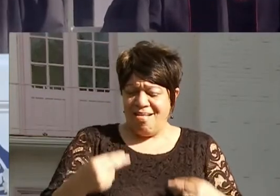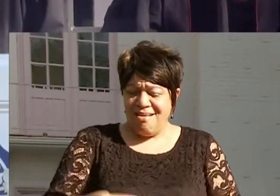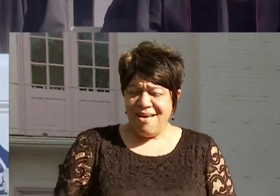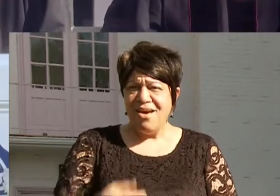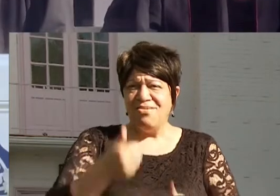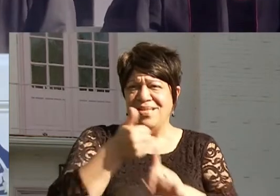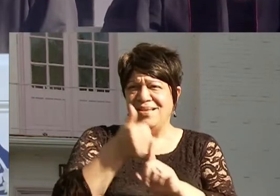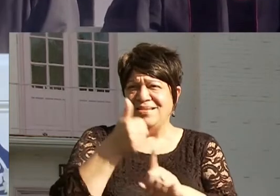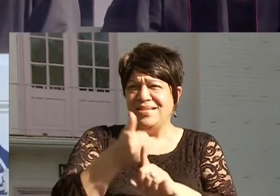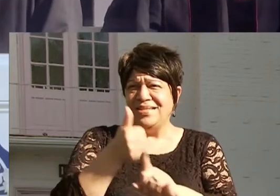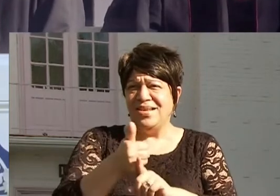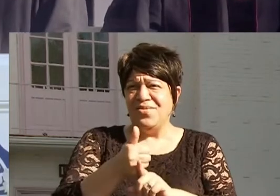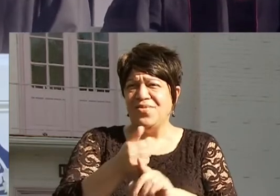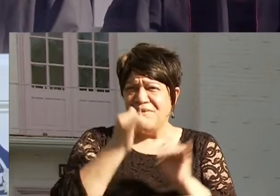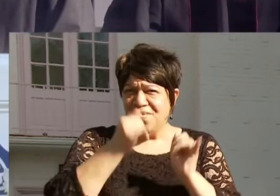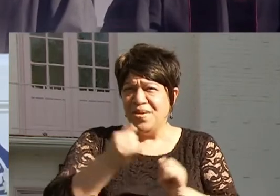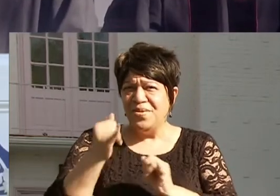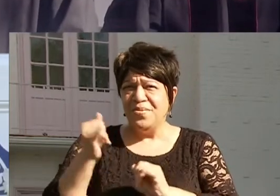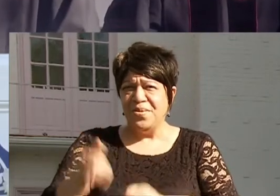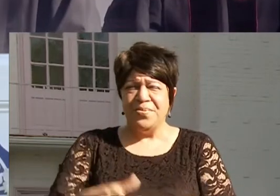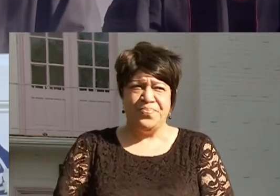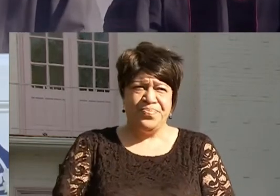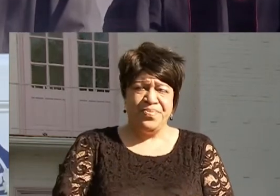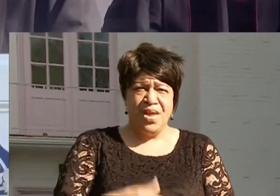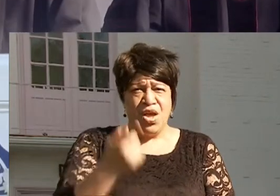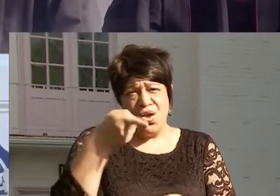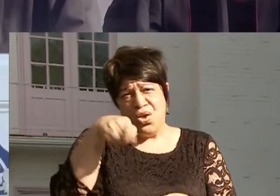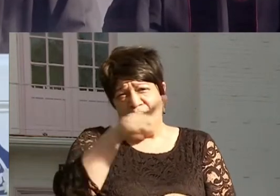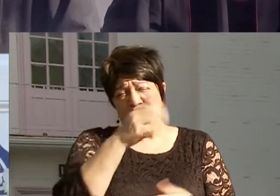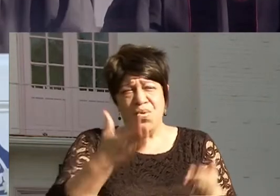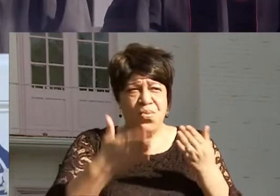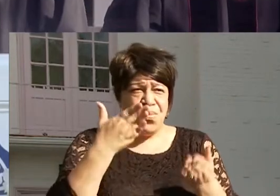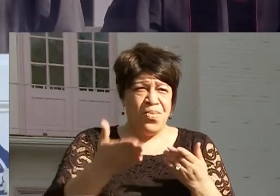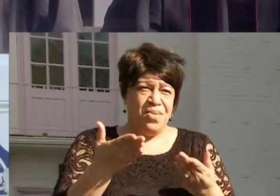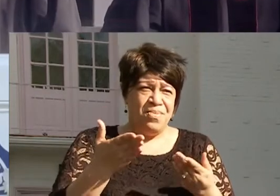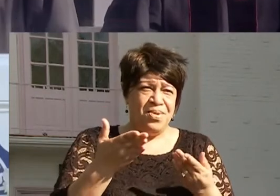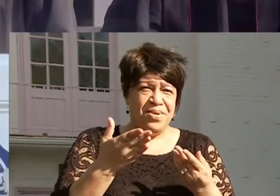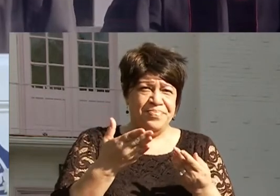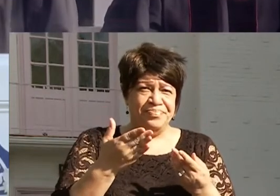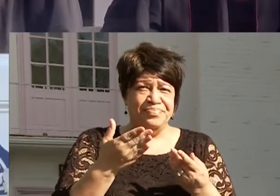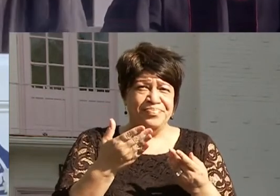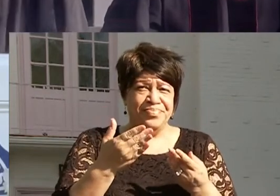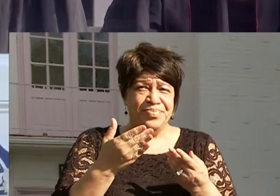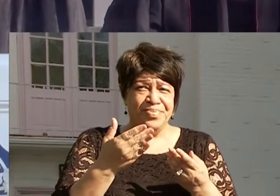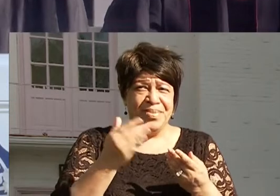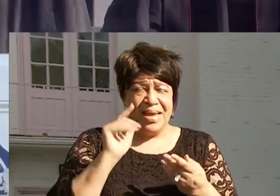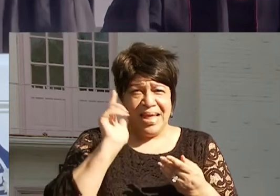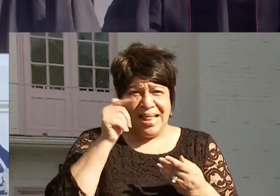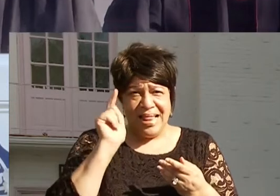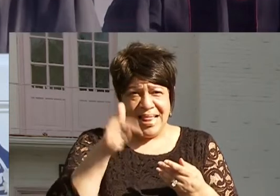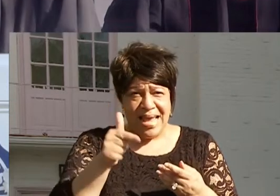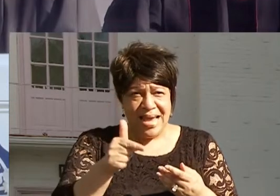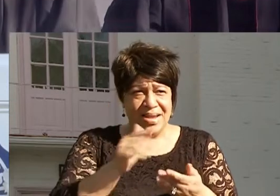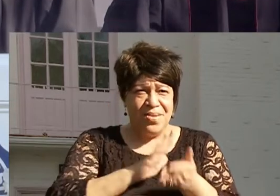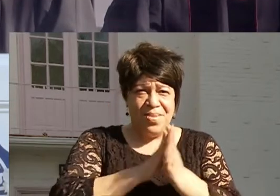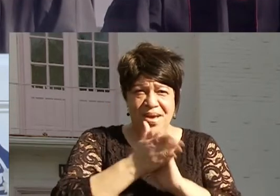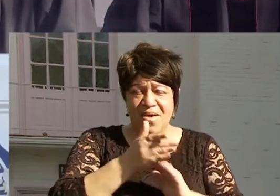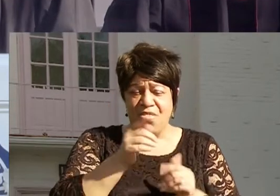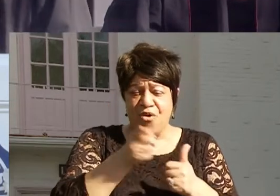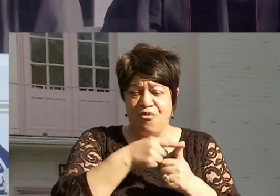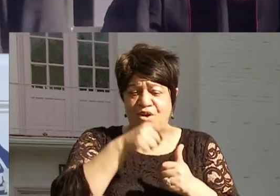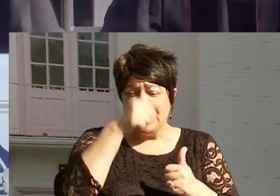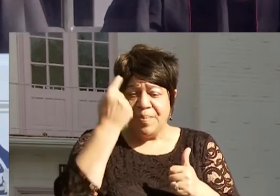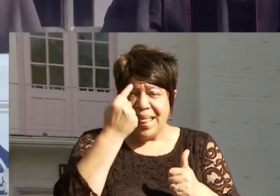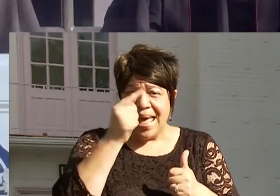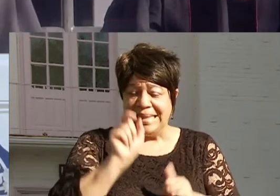individualism. You may very well be on your way to being the first Black. Stop right there.